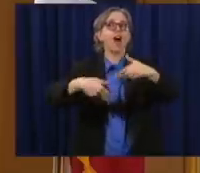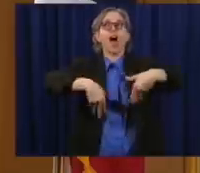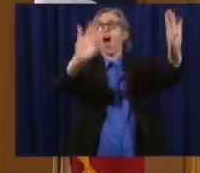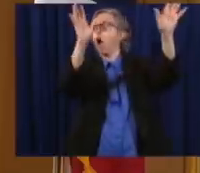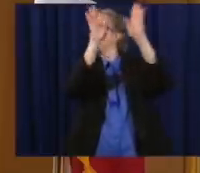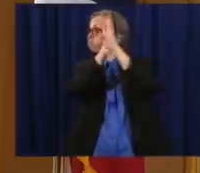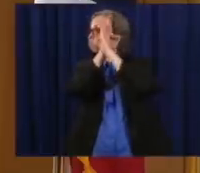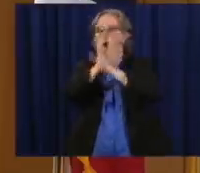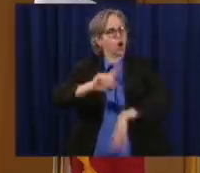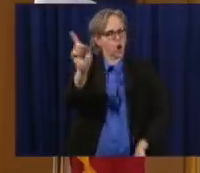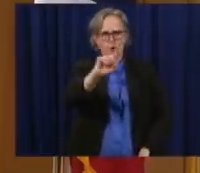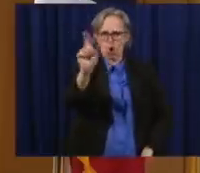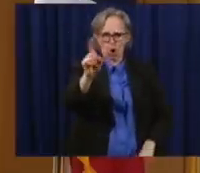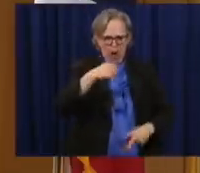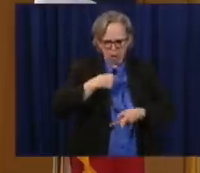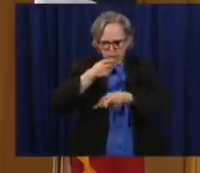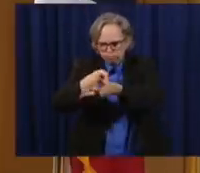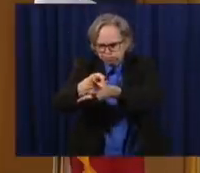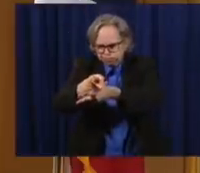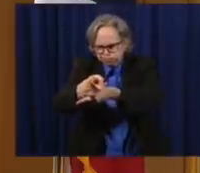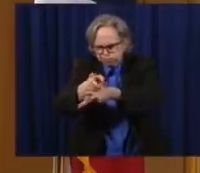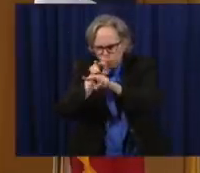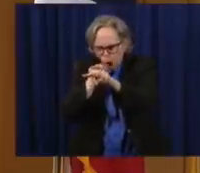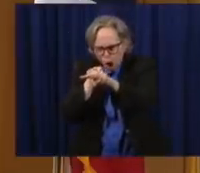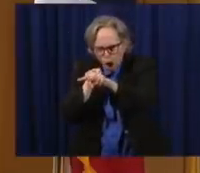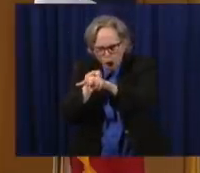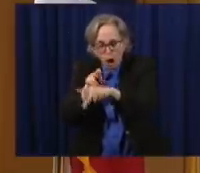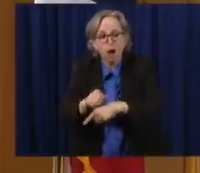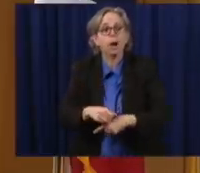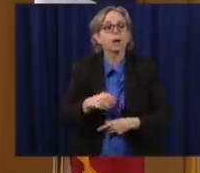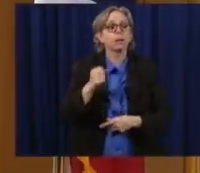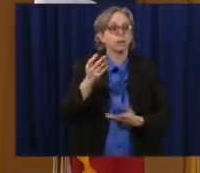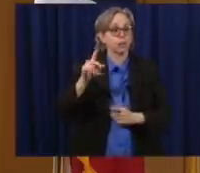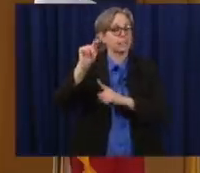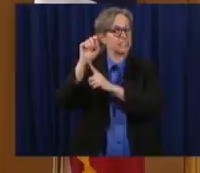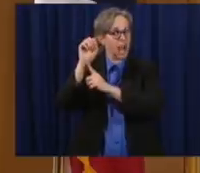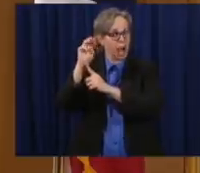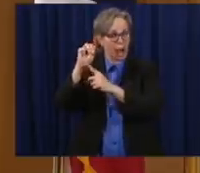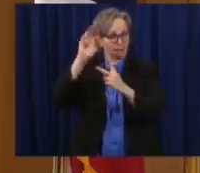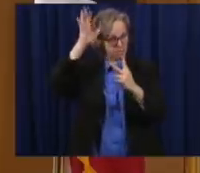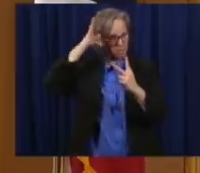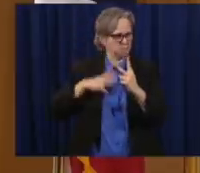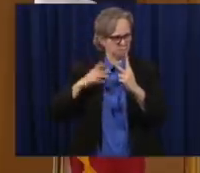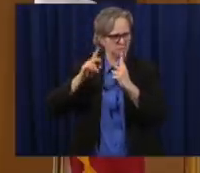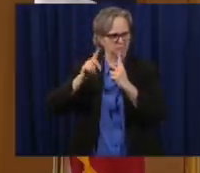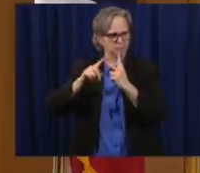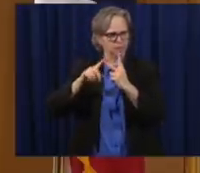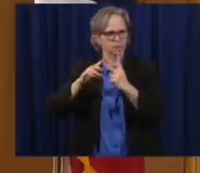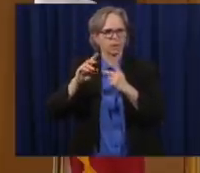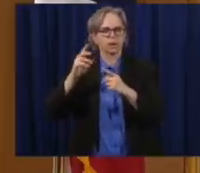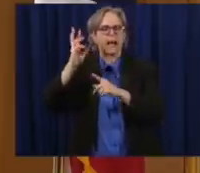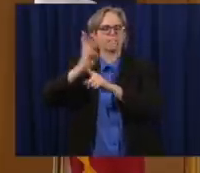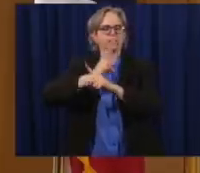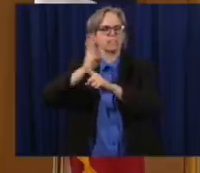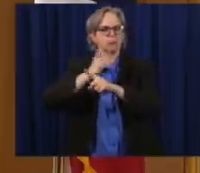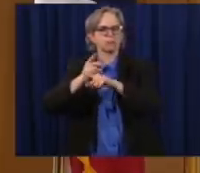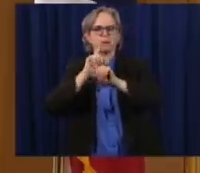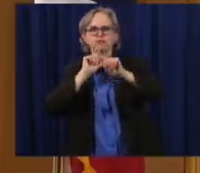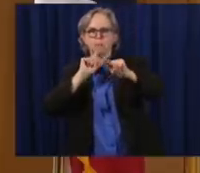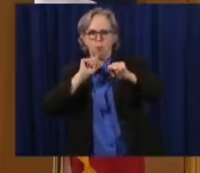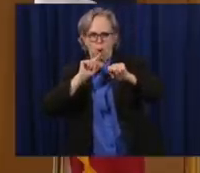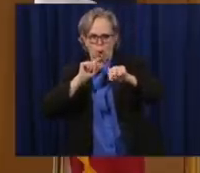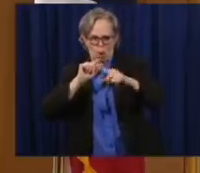under supervision. Tom Noe, for example, has to report every 6 months has to have basically a